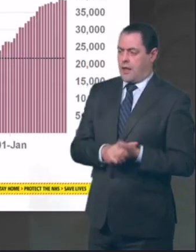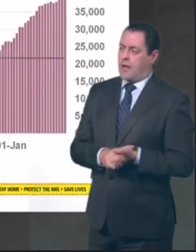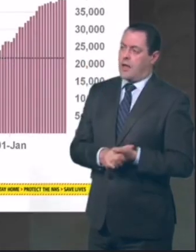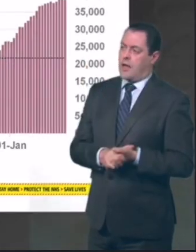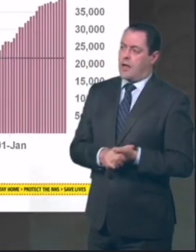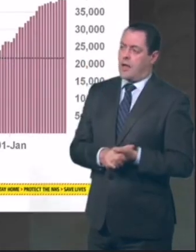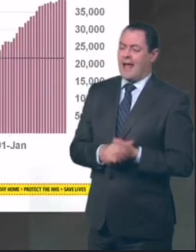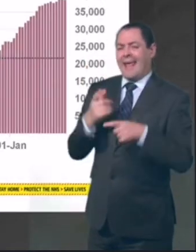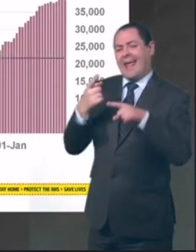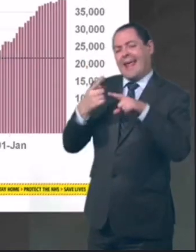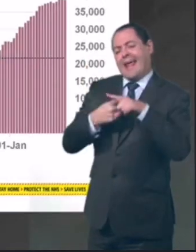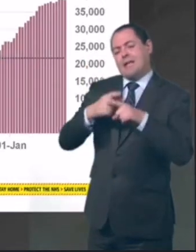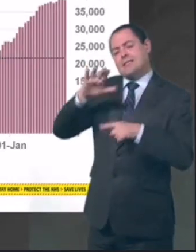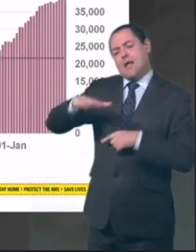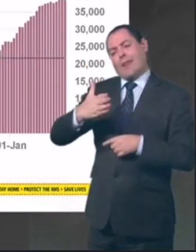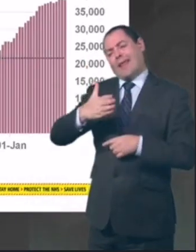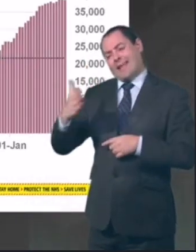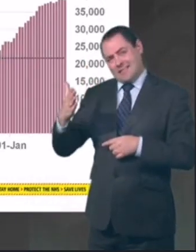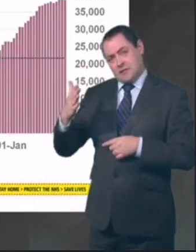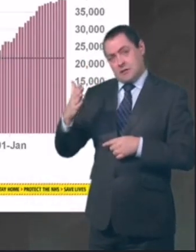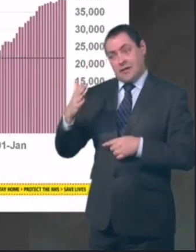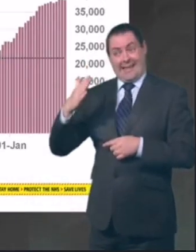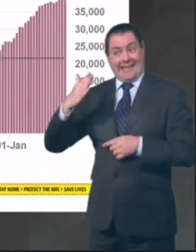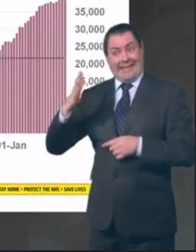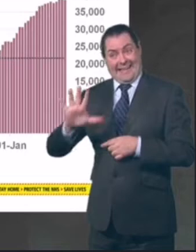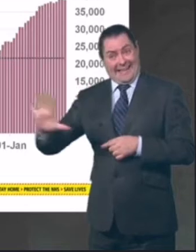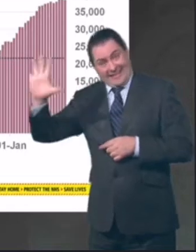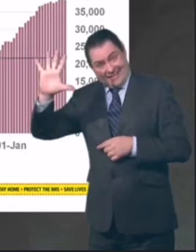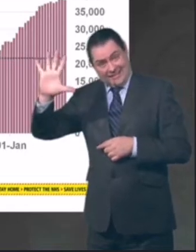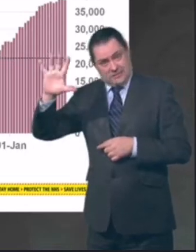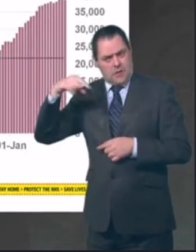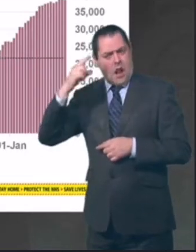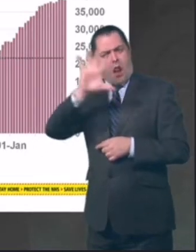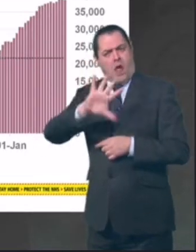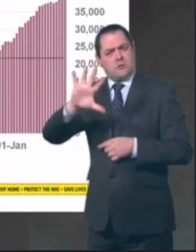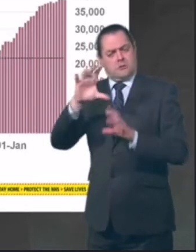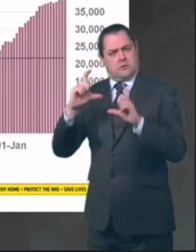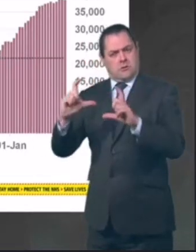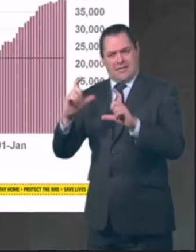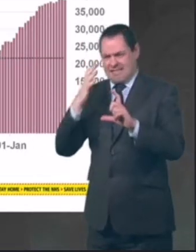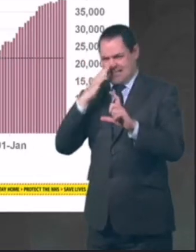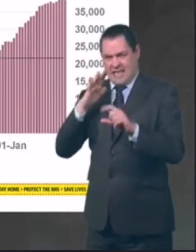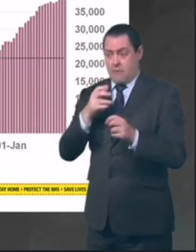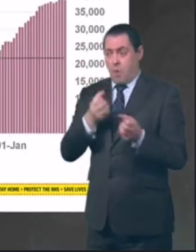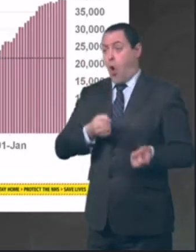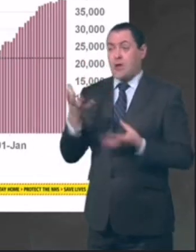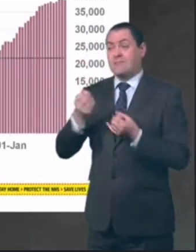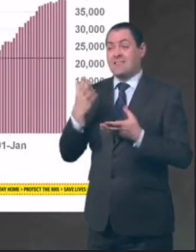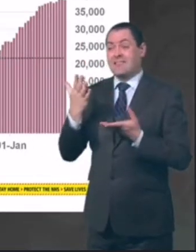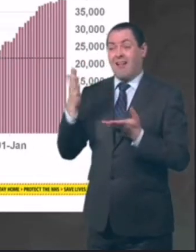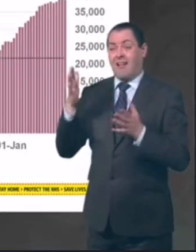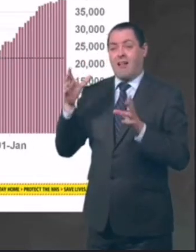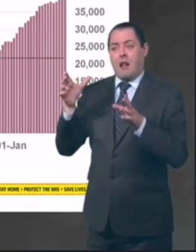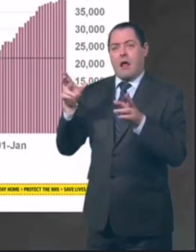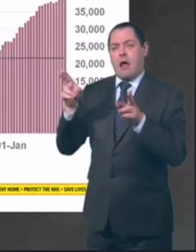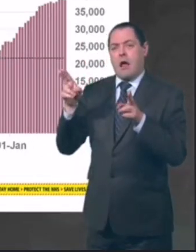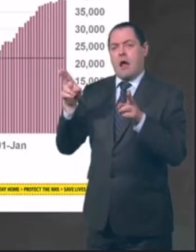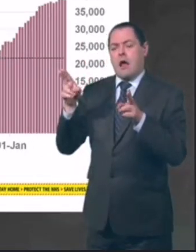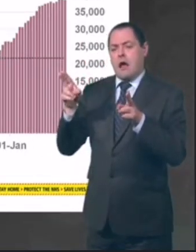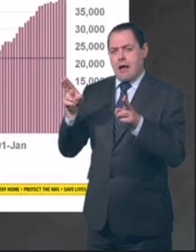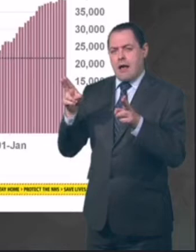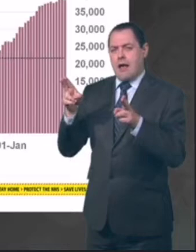and London, there's now signs of some reduction in the numbers going into hospital, but at an incredibly high rate still.